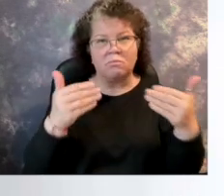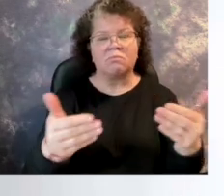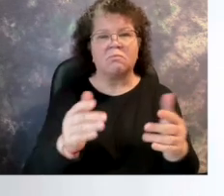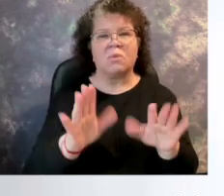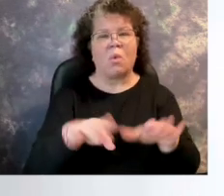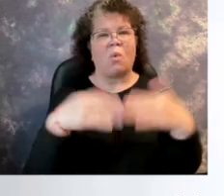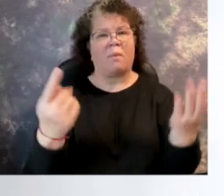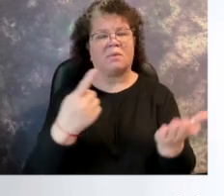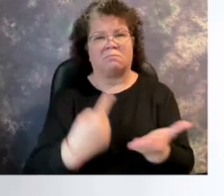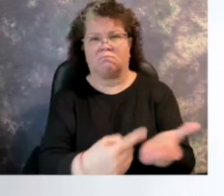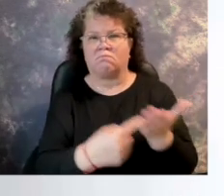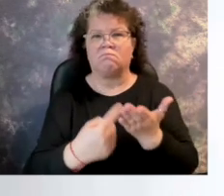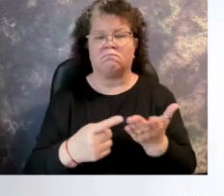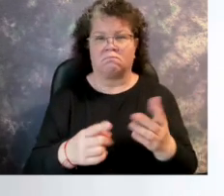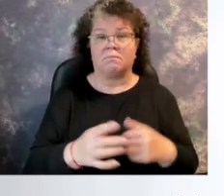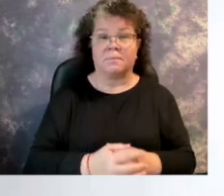Next slide, please.